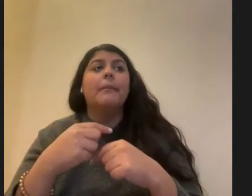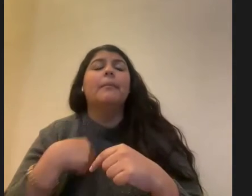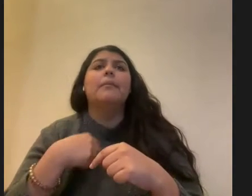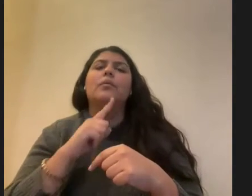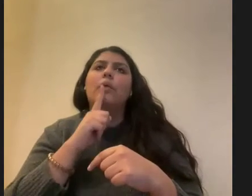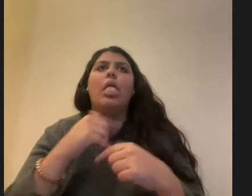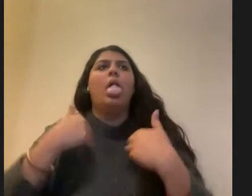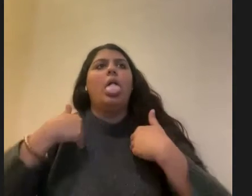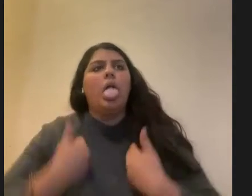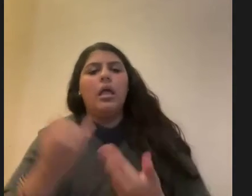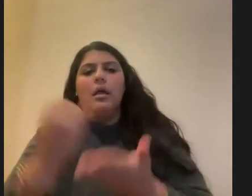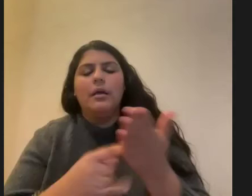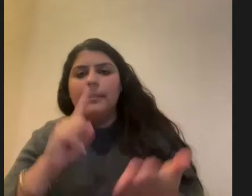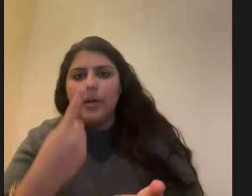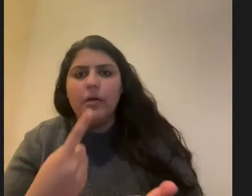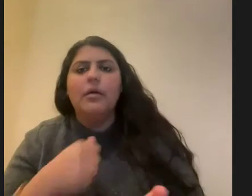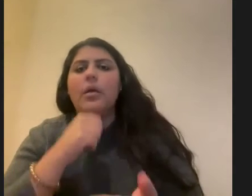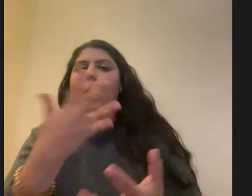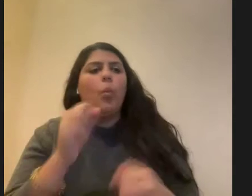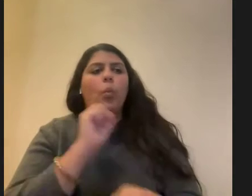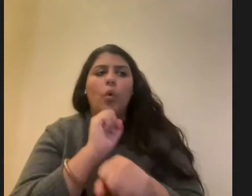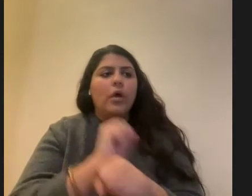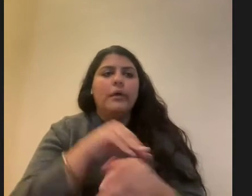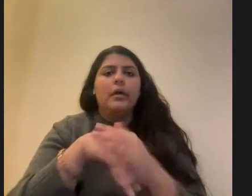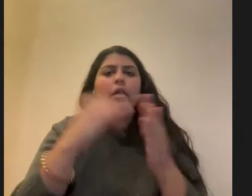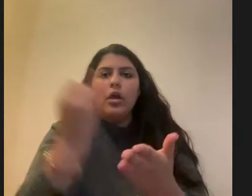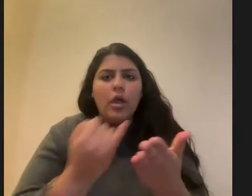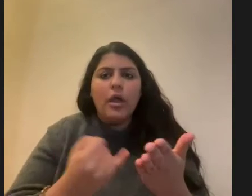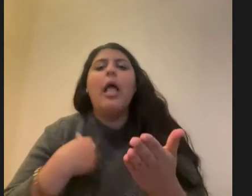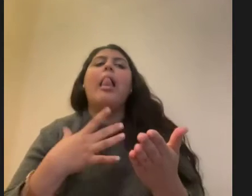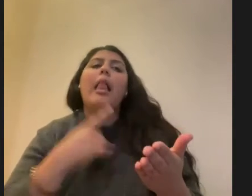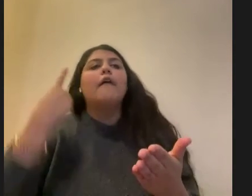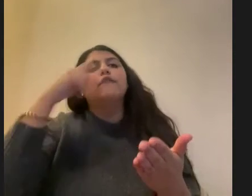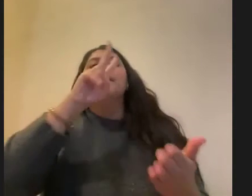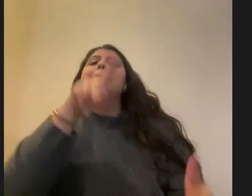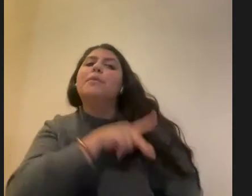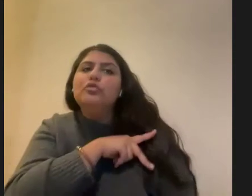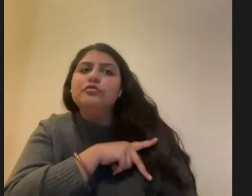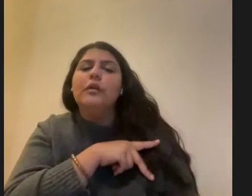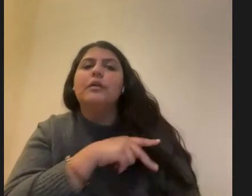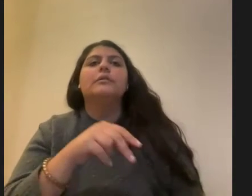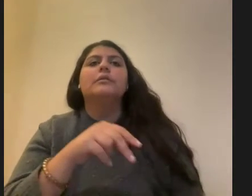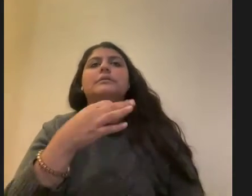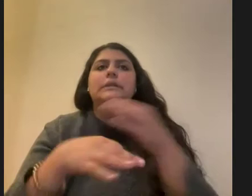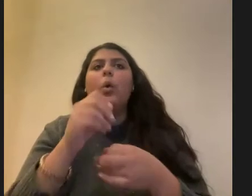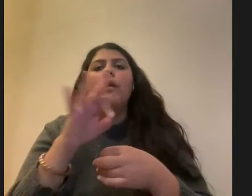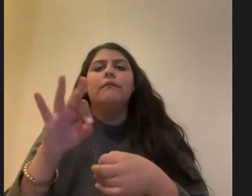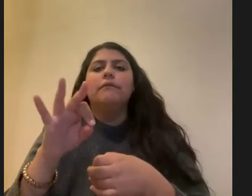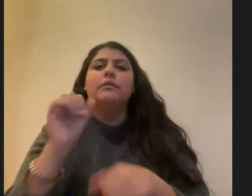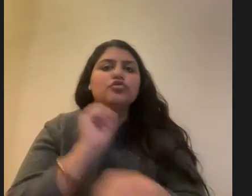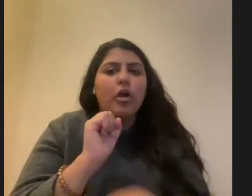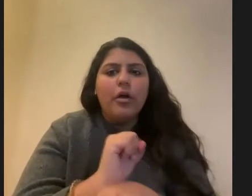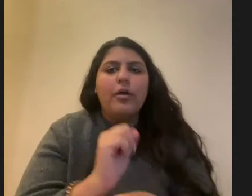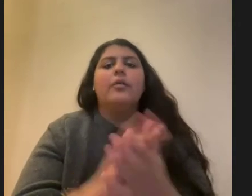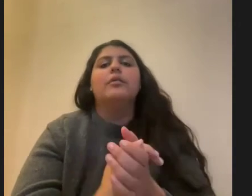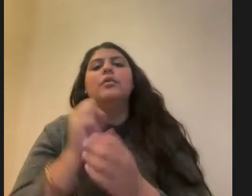on art and didn't want a career in art. I liked having art as like a personal thing instead of like a work thing. And then